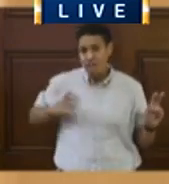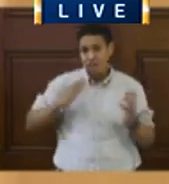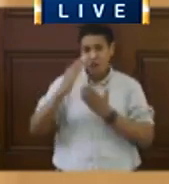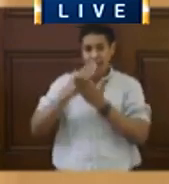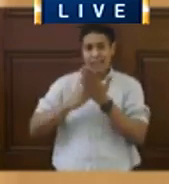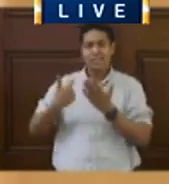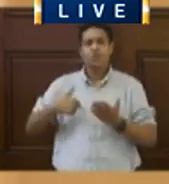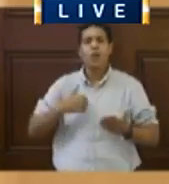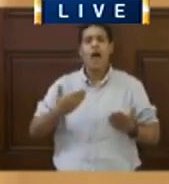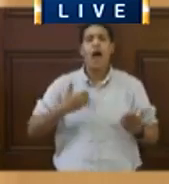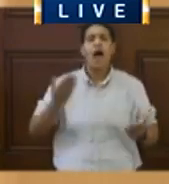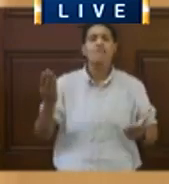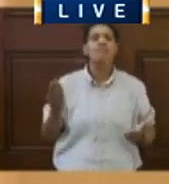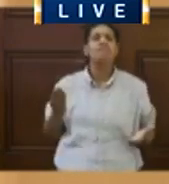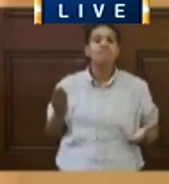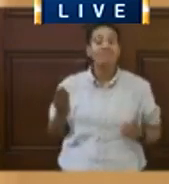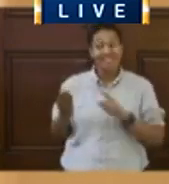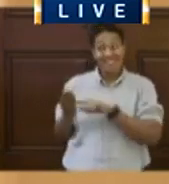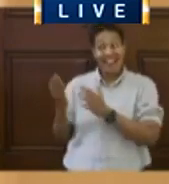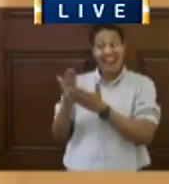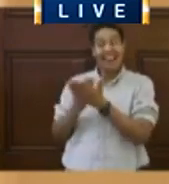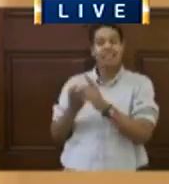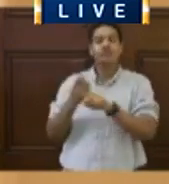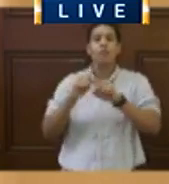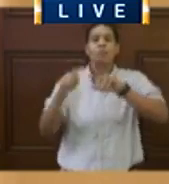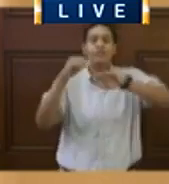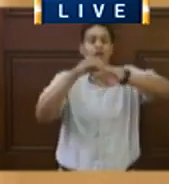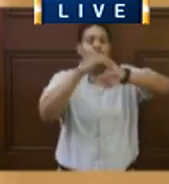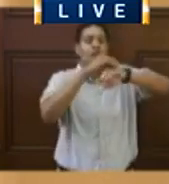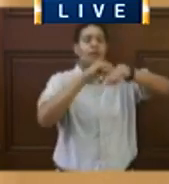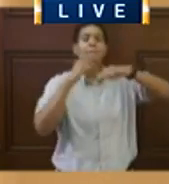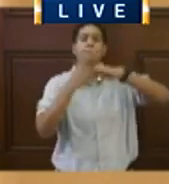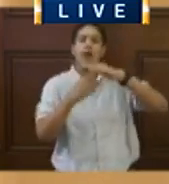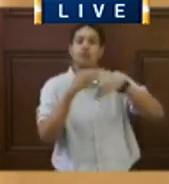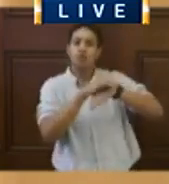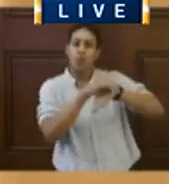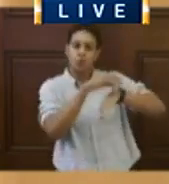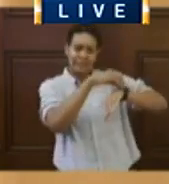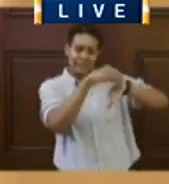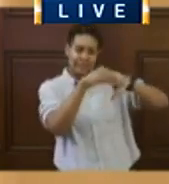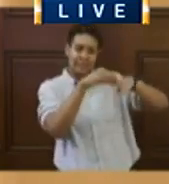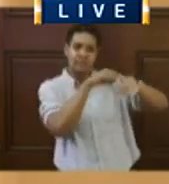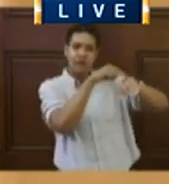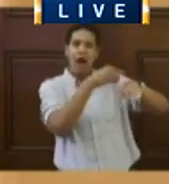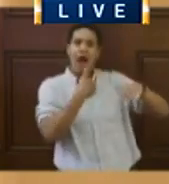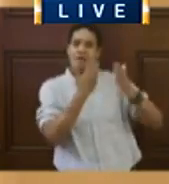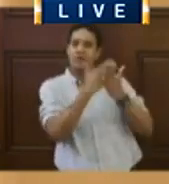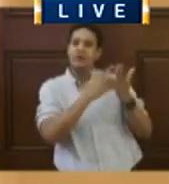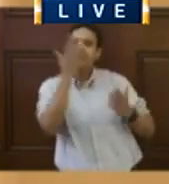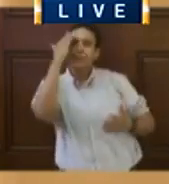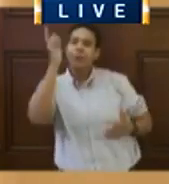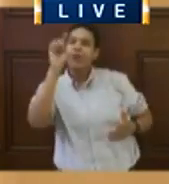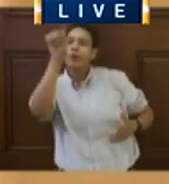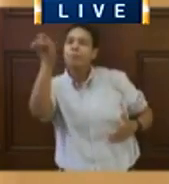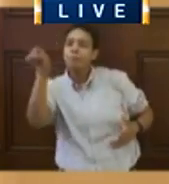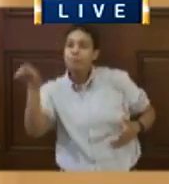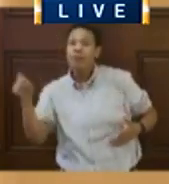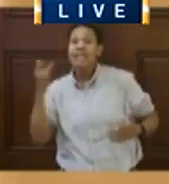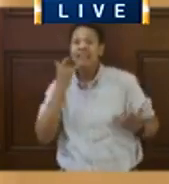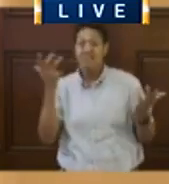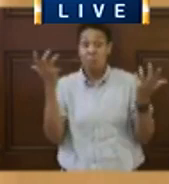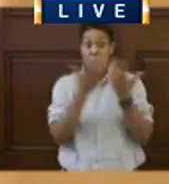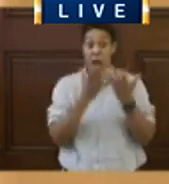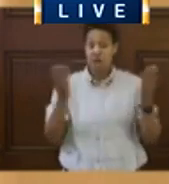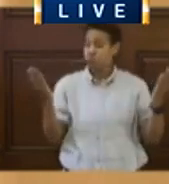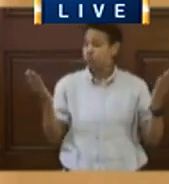the municipalities and from other authorities. And once there's a match between an applicant and what